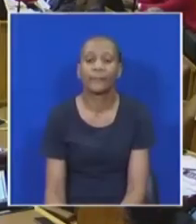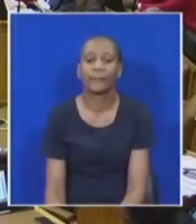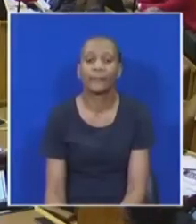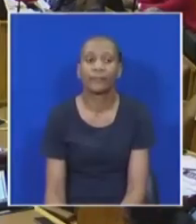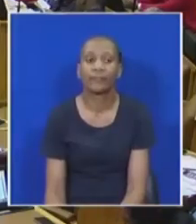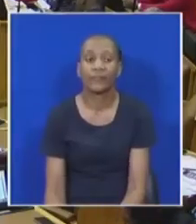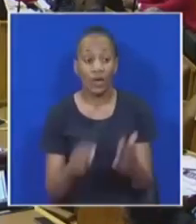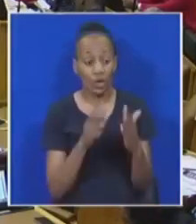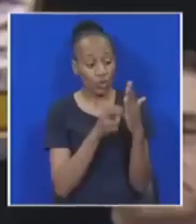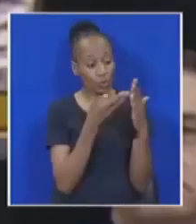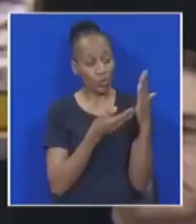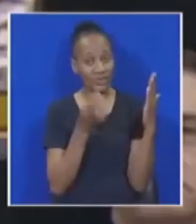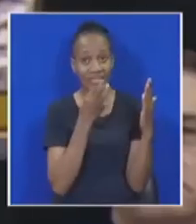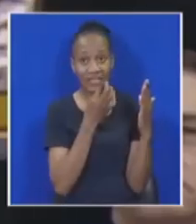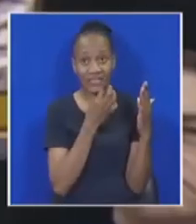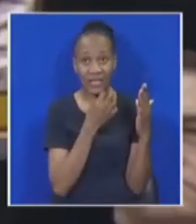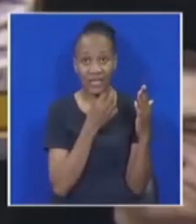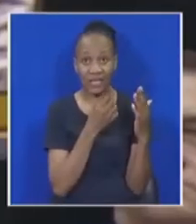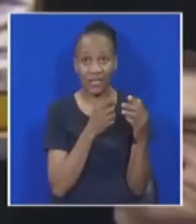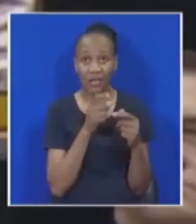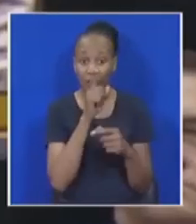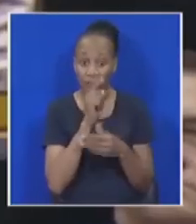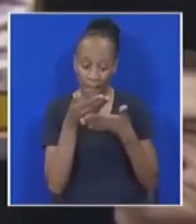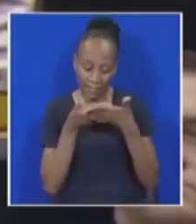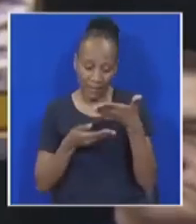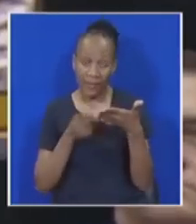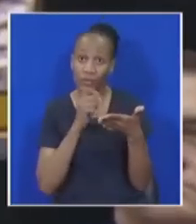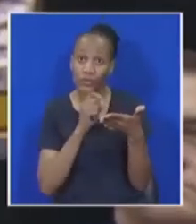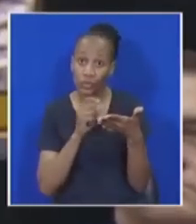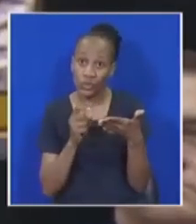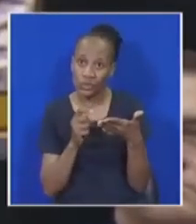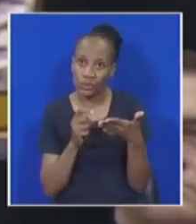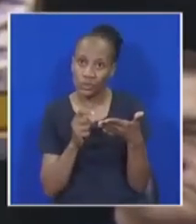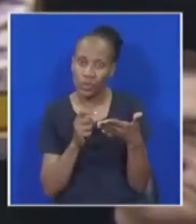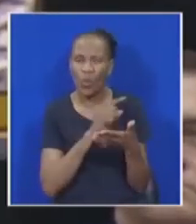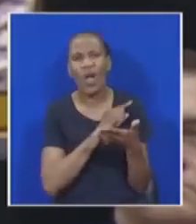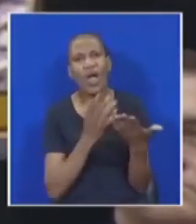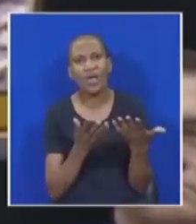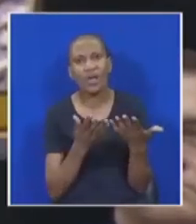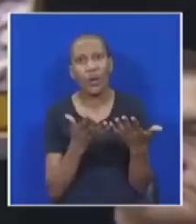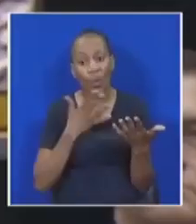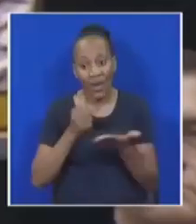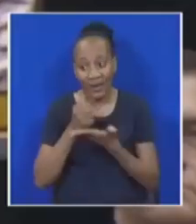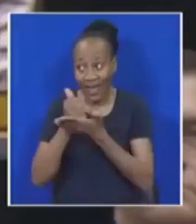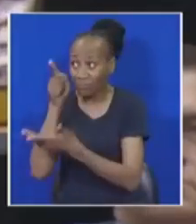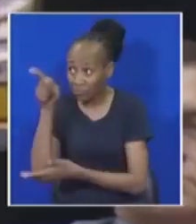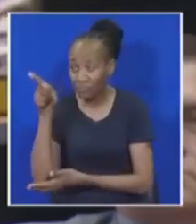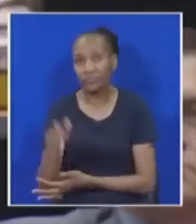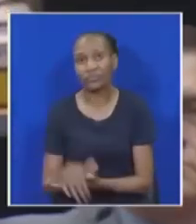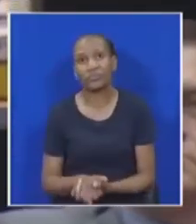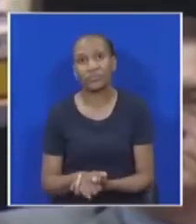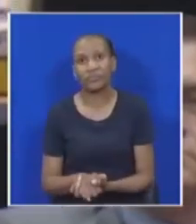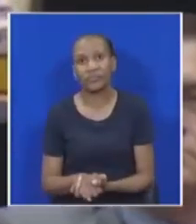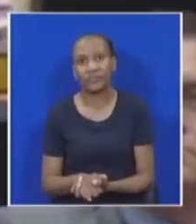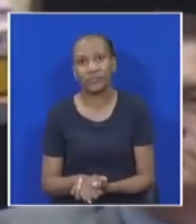try to have a single ballot this time around actually has to do with the fact that we're trying to save you guys, firstly. We're doing